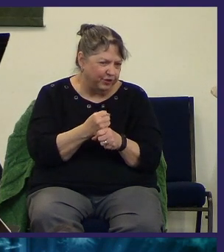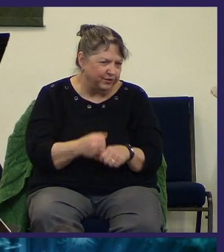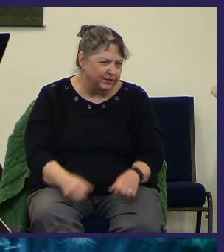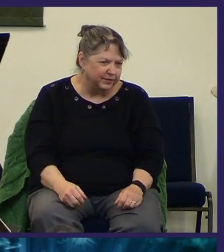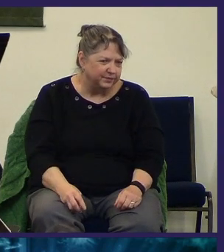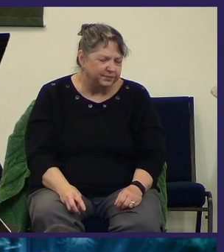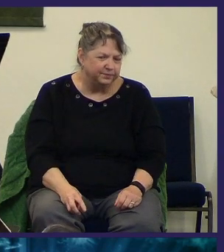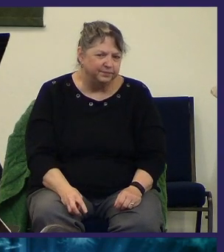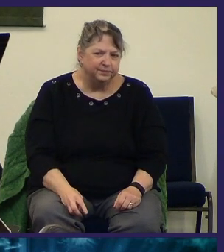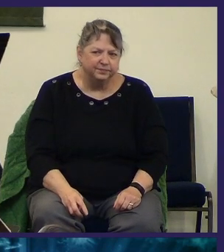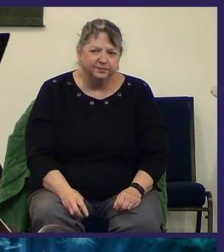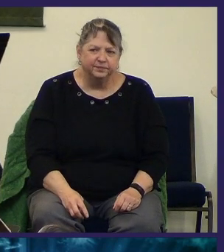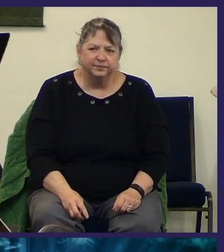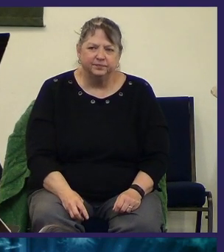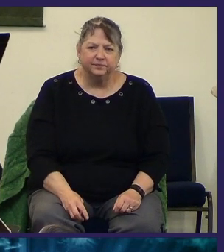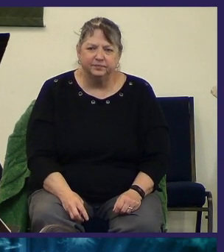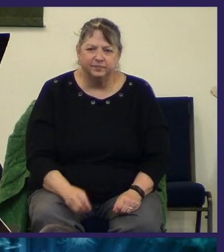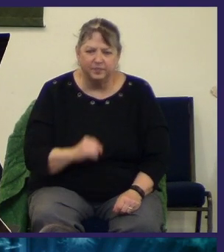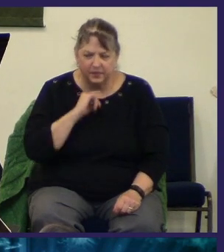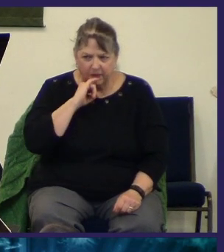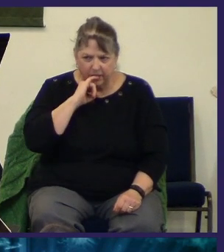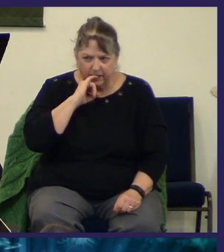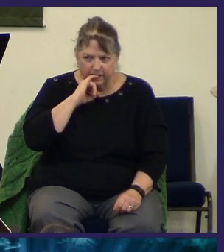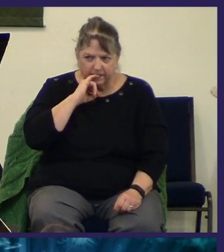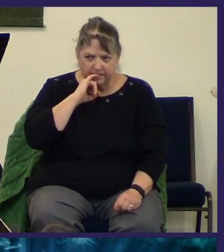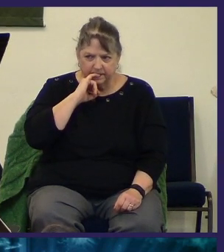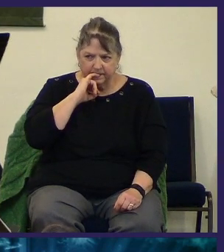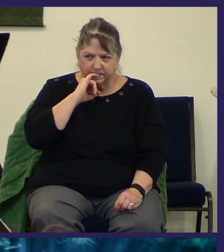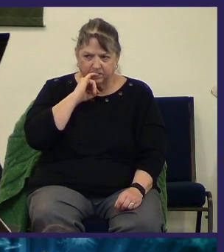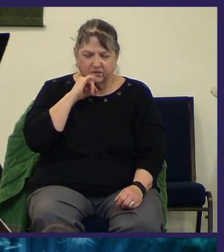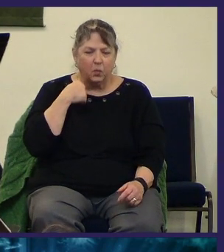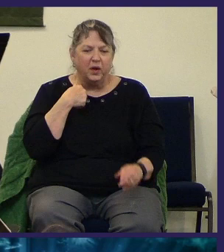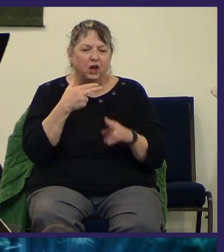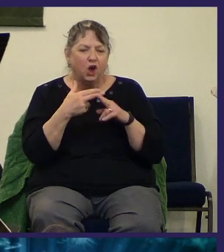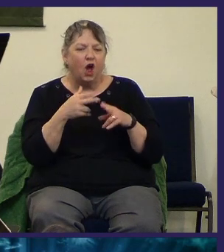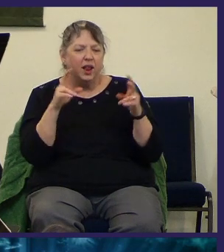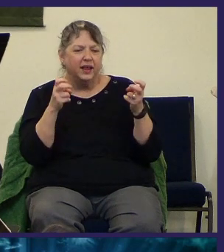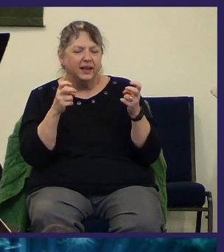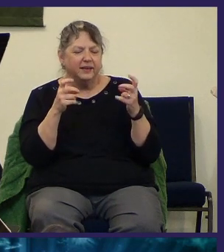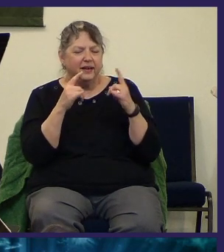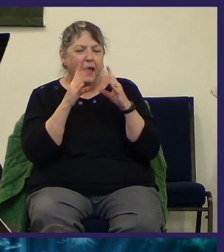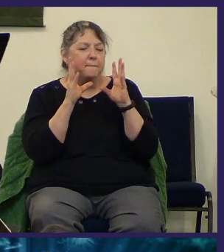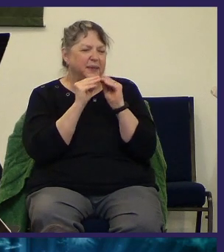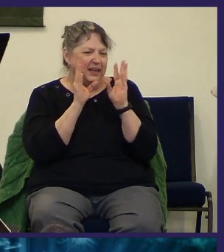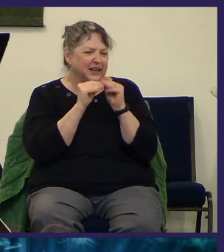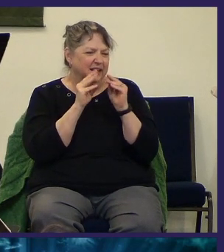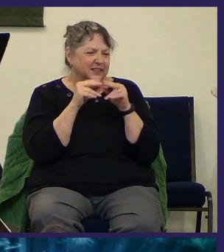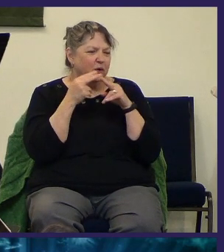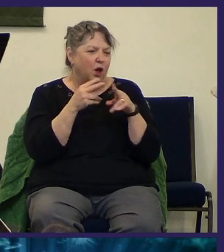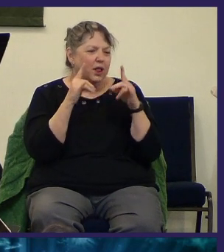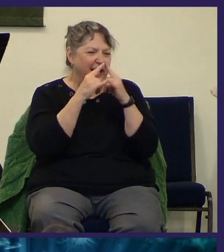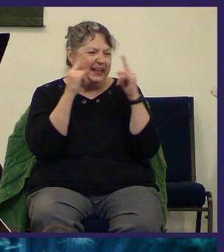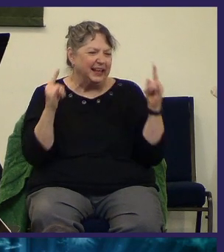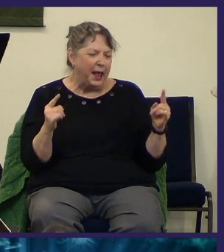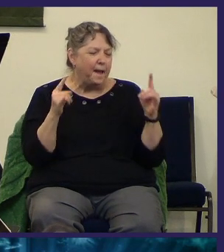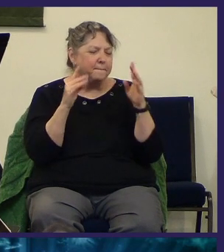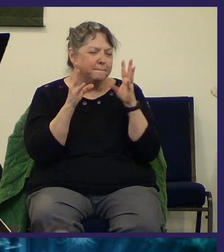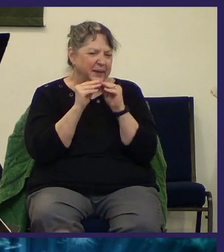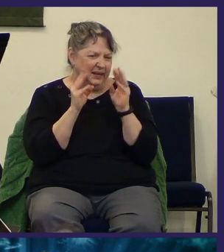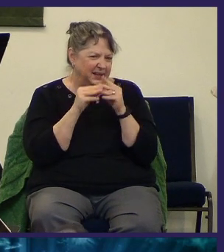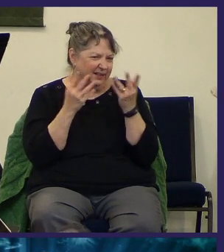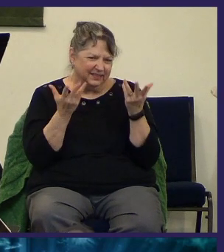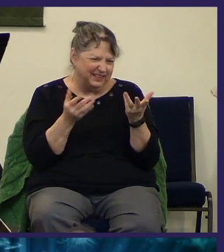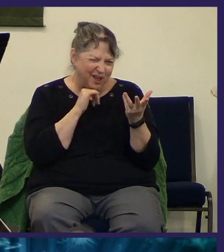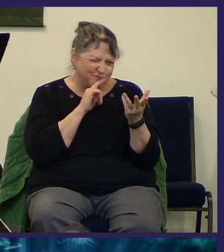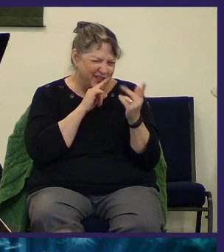going to open up our camp meetings that you can come and get involved you can get more information you can fellowship with other gideon's find out what's